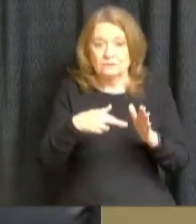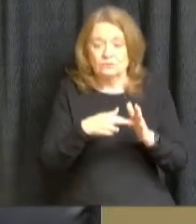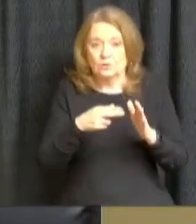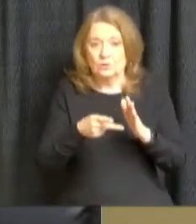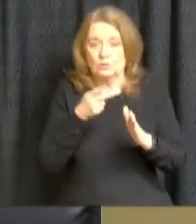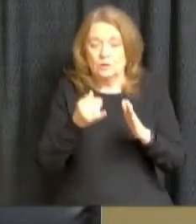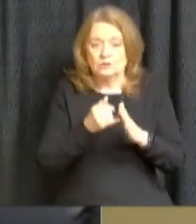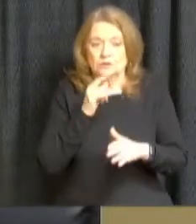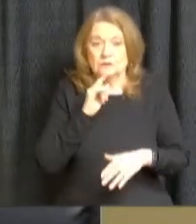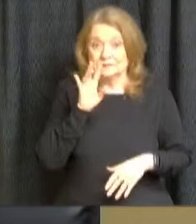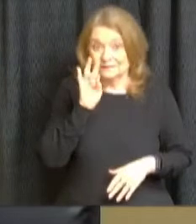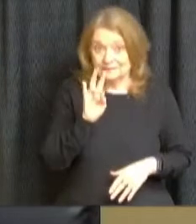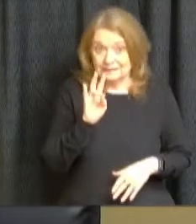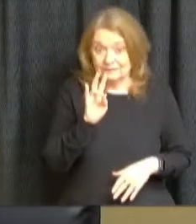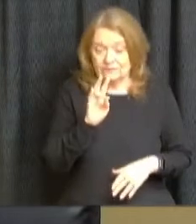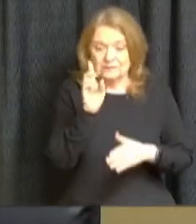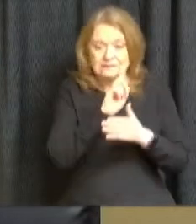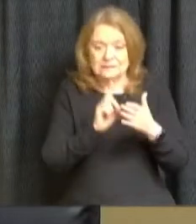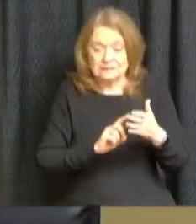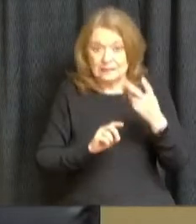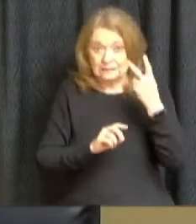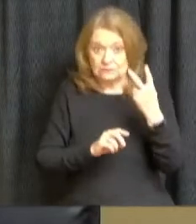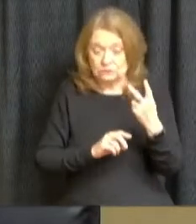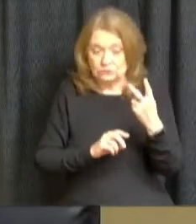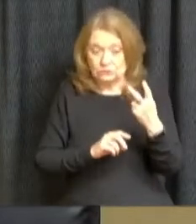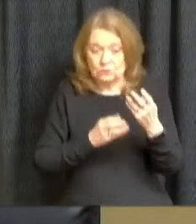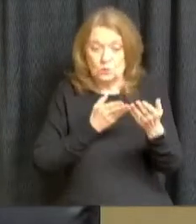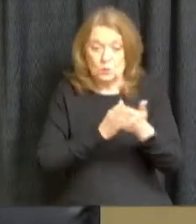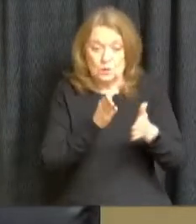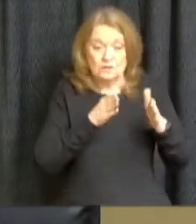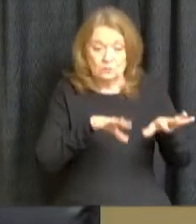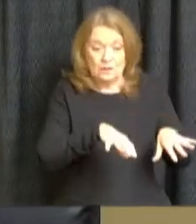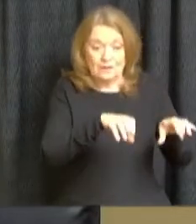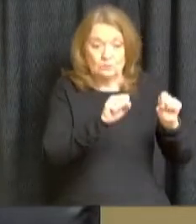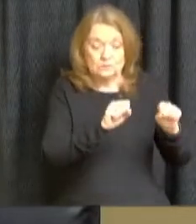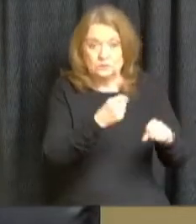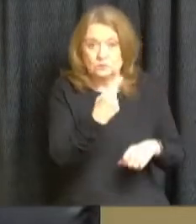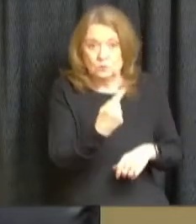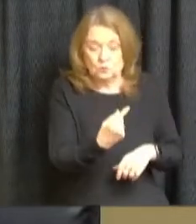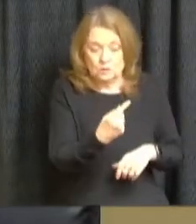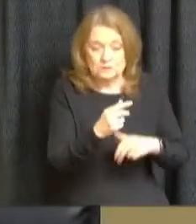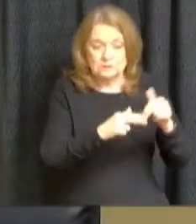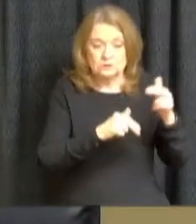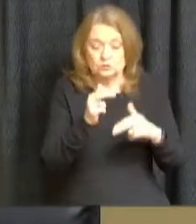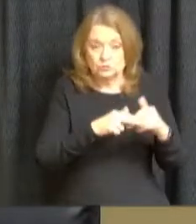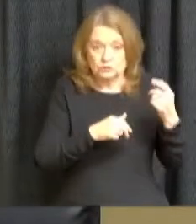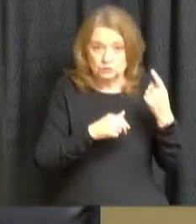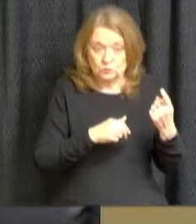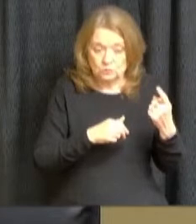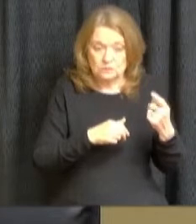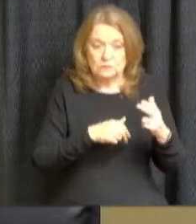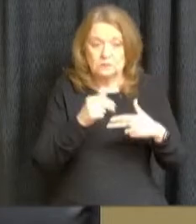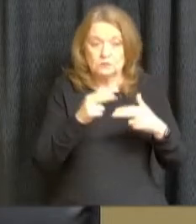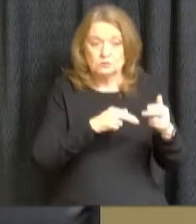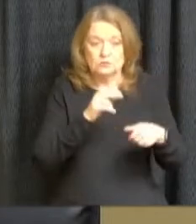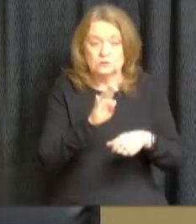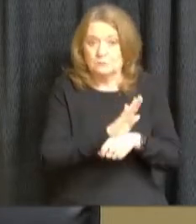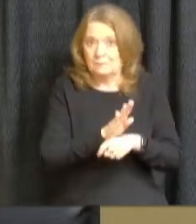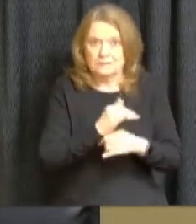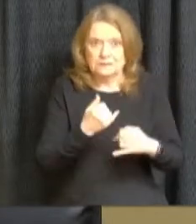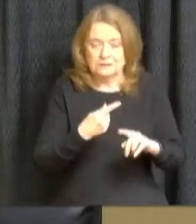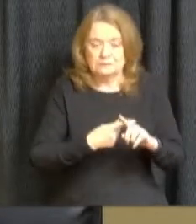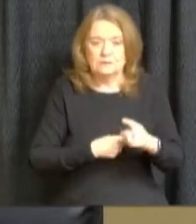projects are 7, design 2, right-of-way acquisitions 1, construction bidding this month